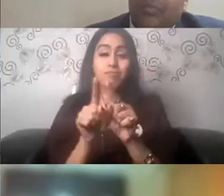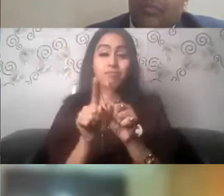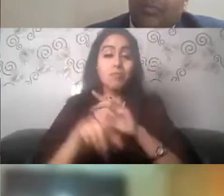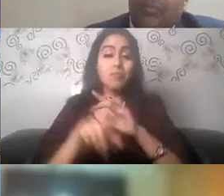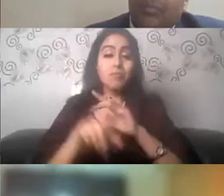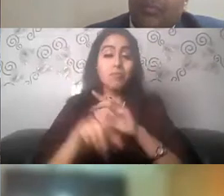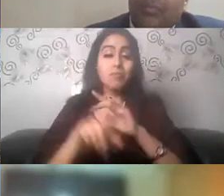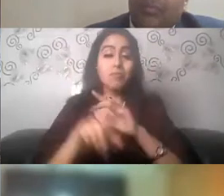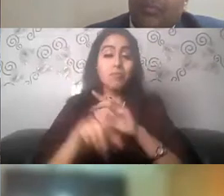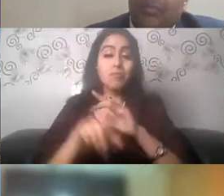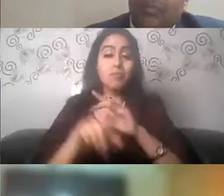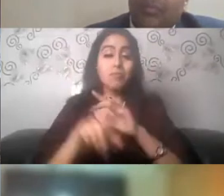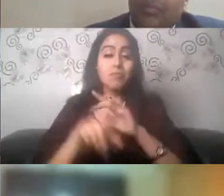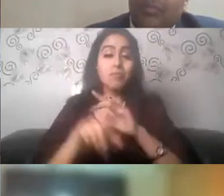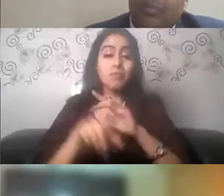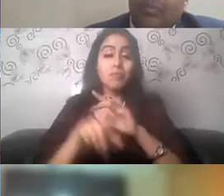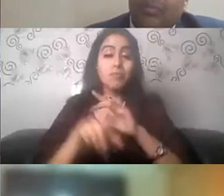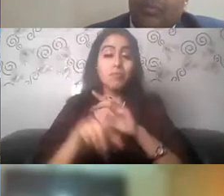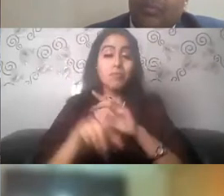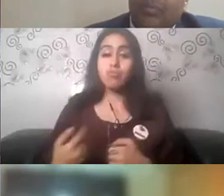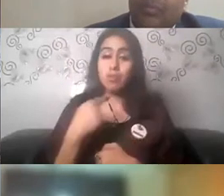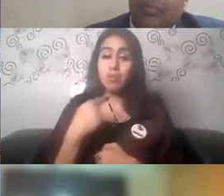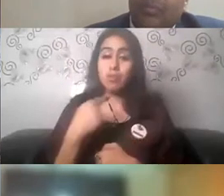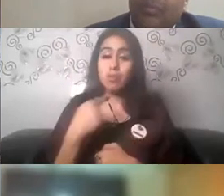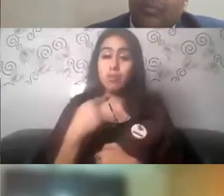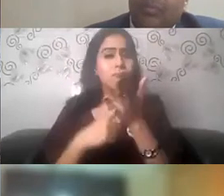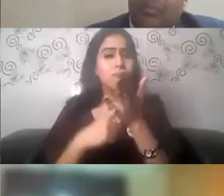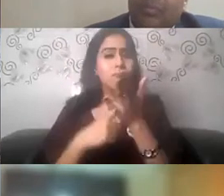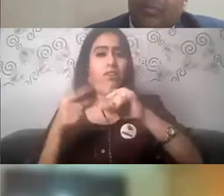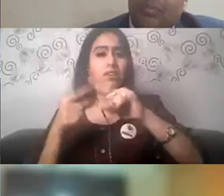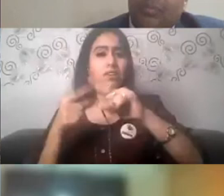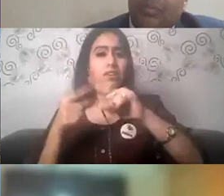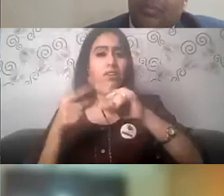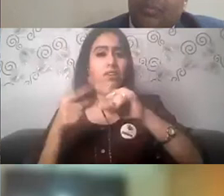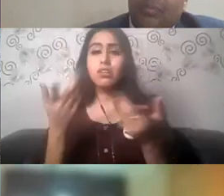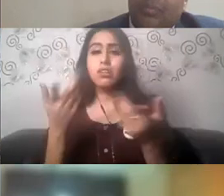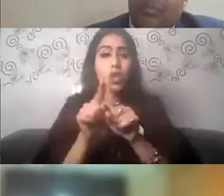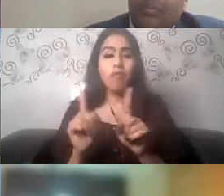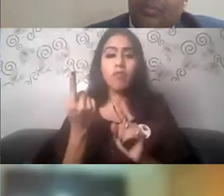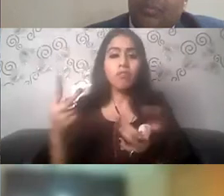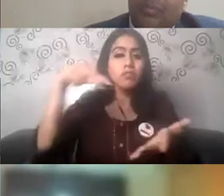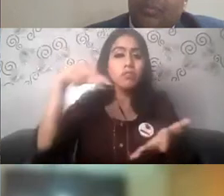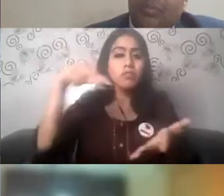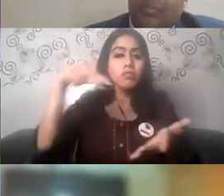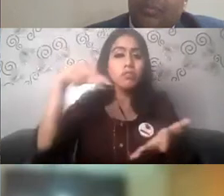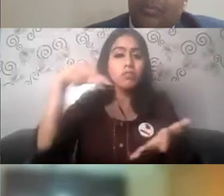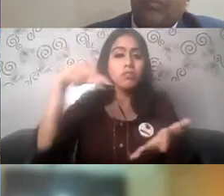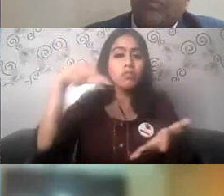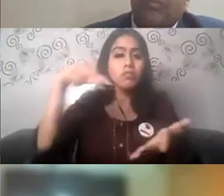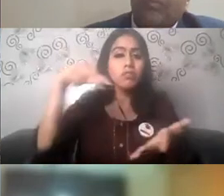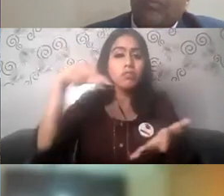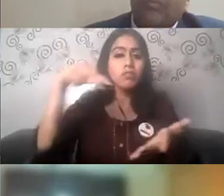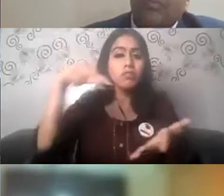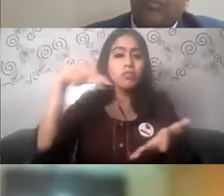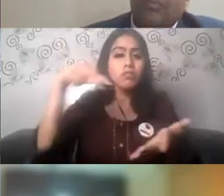the maritime world, and I'm happy to say the maritime people who are well placed has come forward to join me with Sarthak